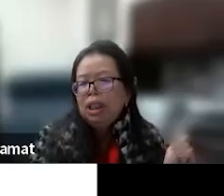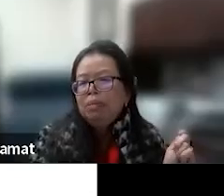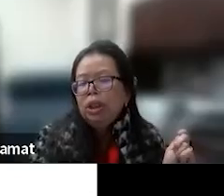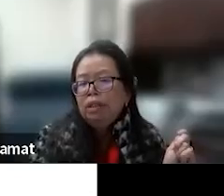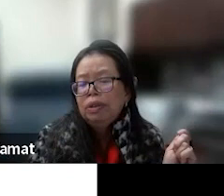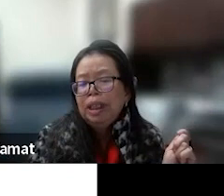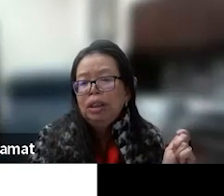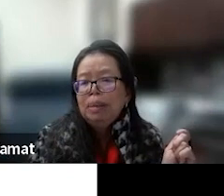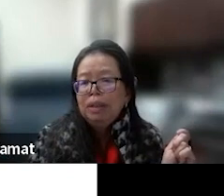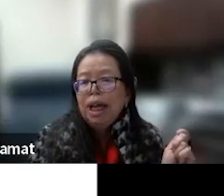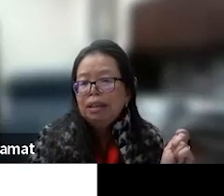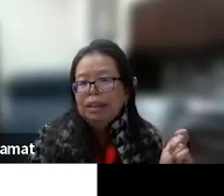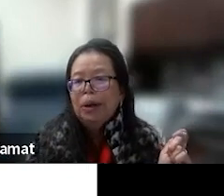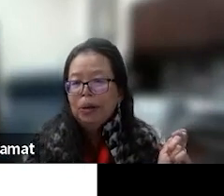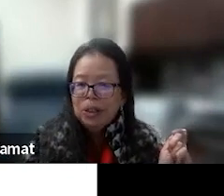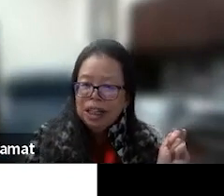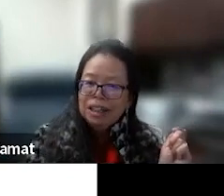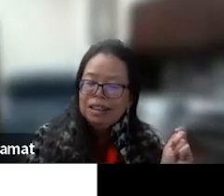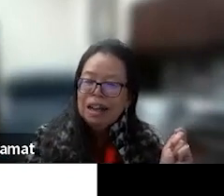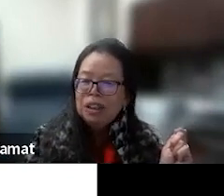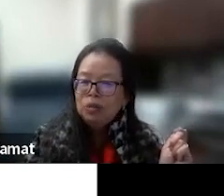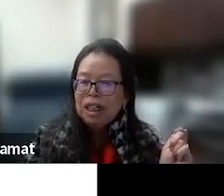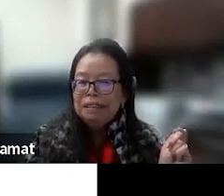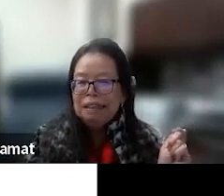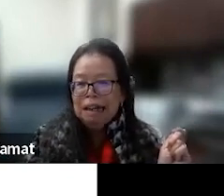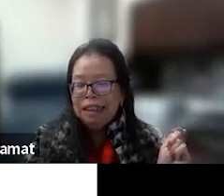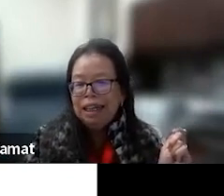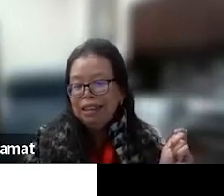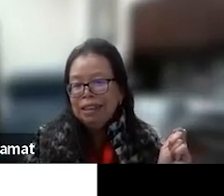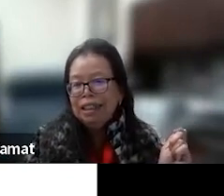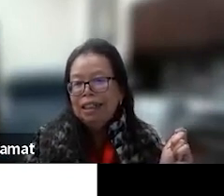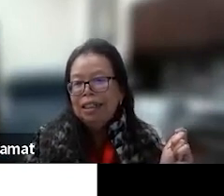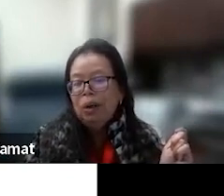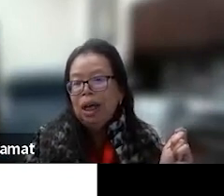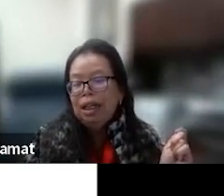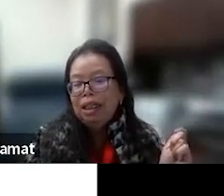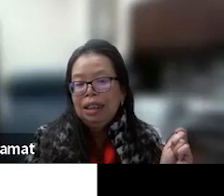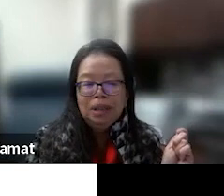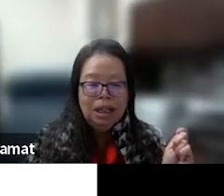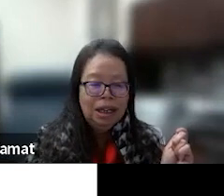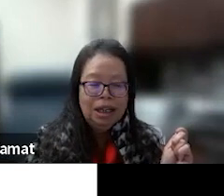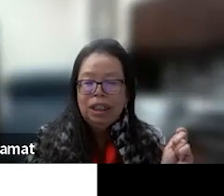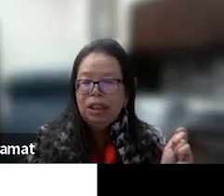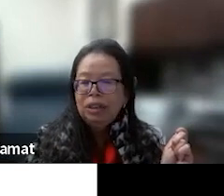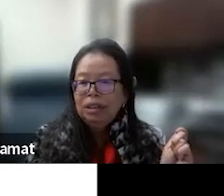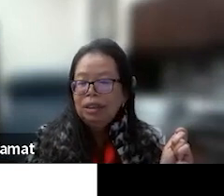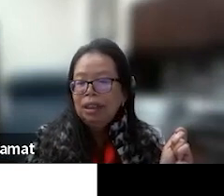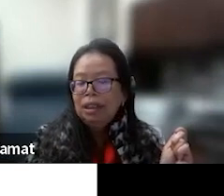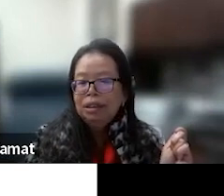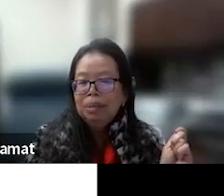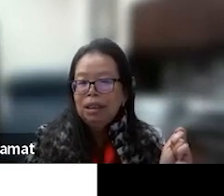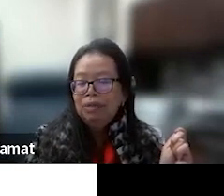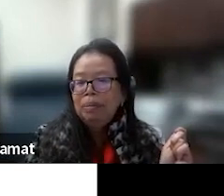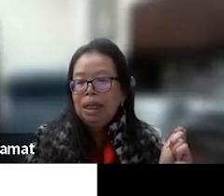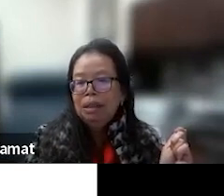We would need more information about that. So as far as context, so I think, send